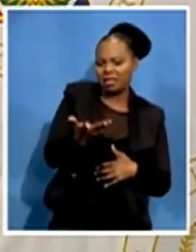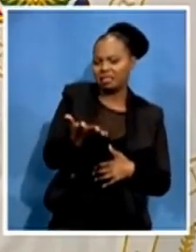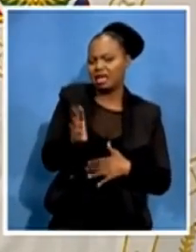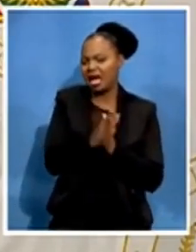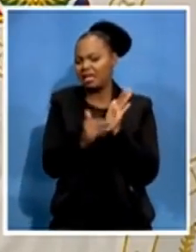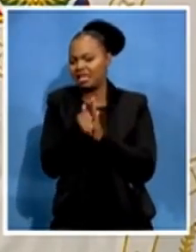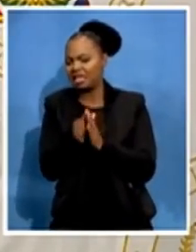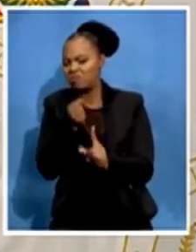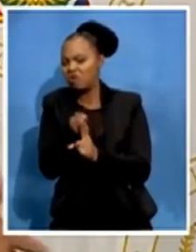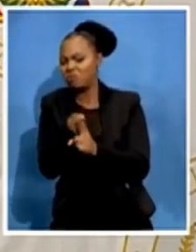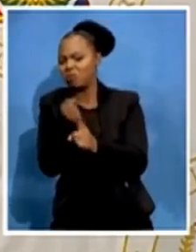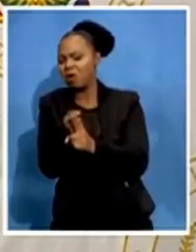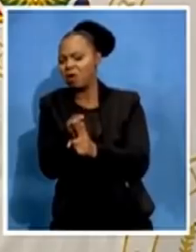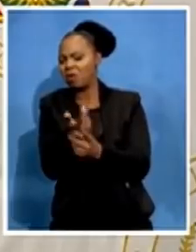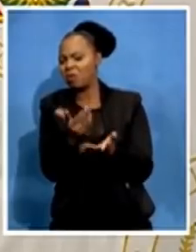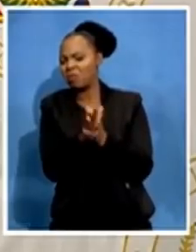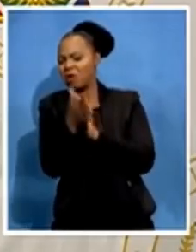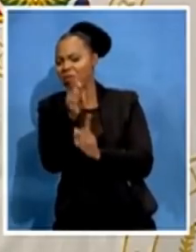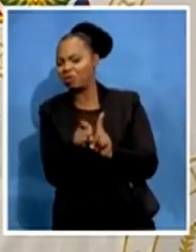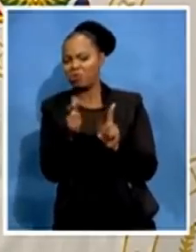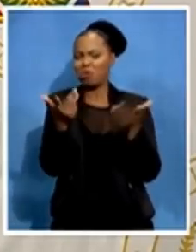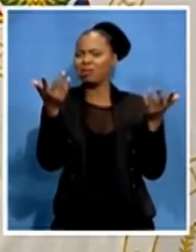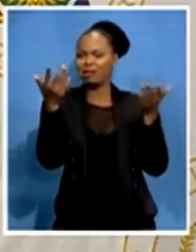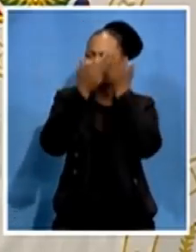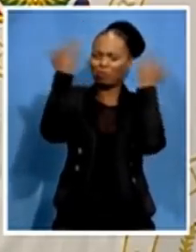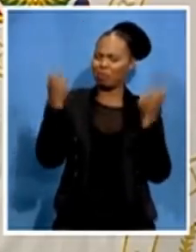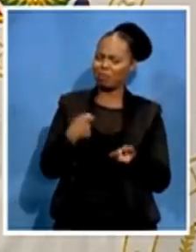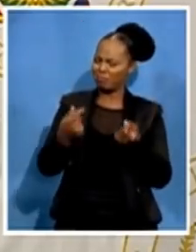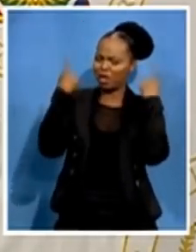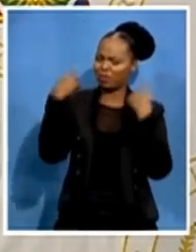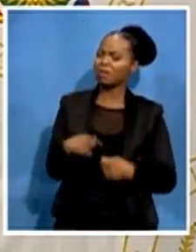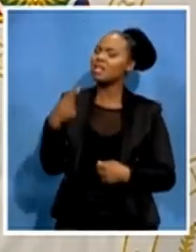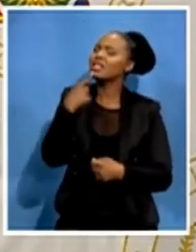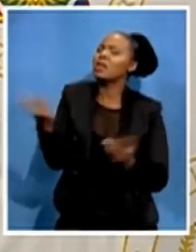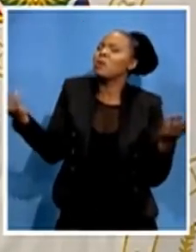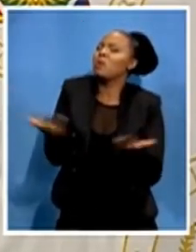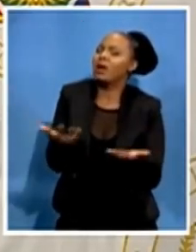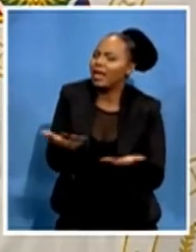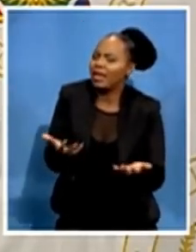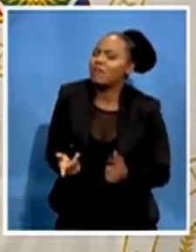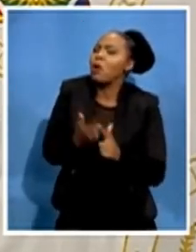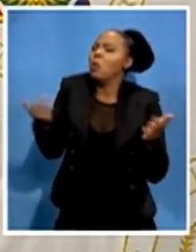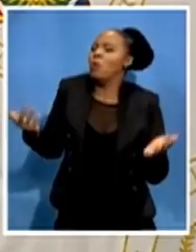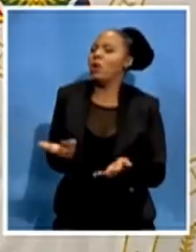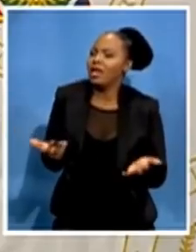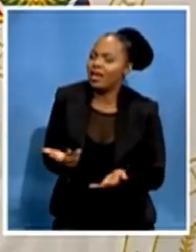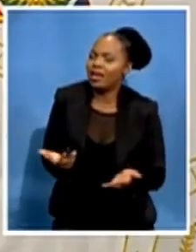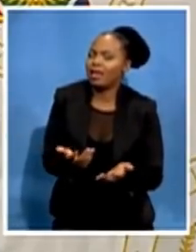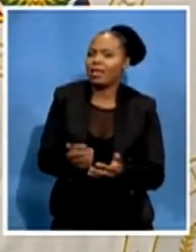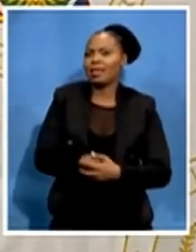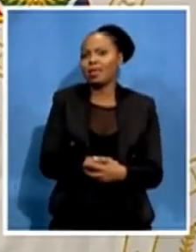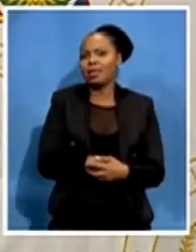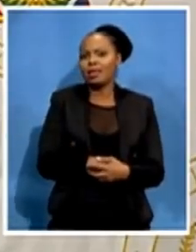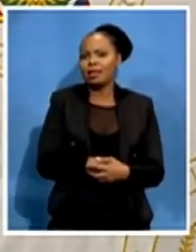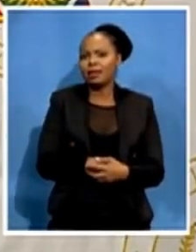understand. Where did I say that? Where does it come from? So I'm not against vaccination. No.